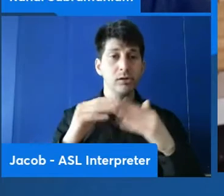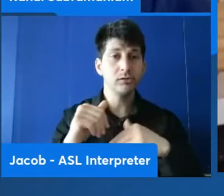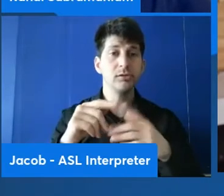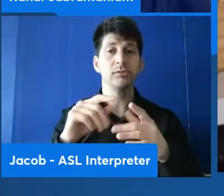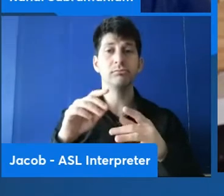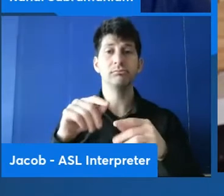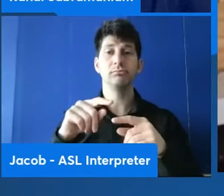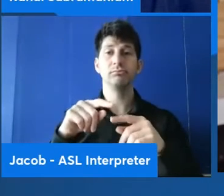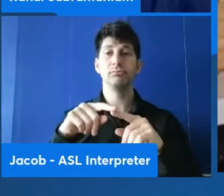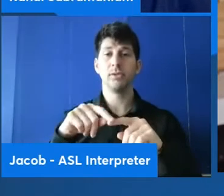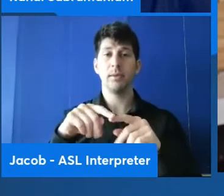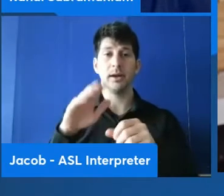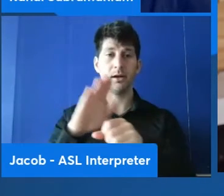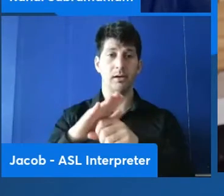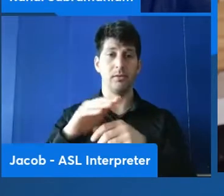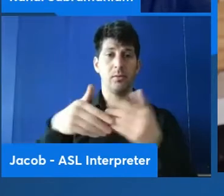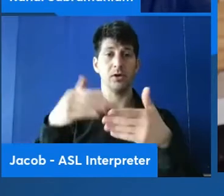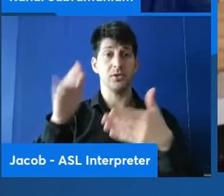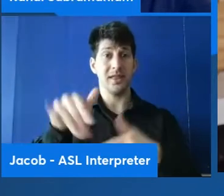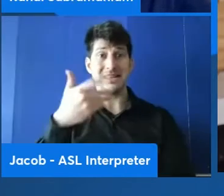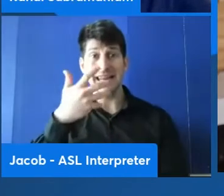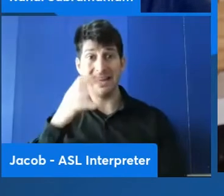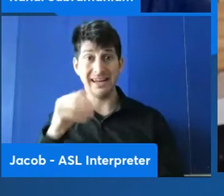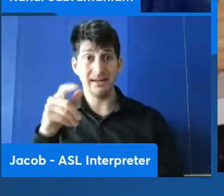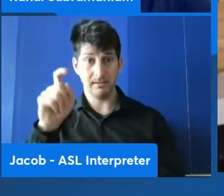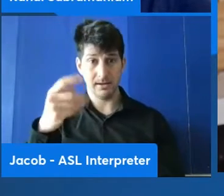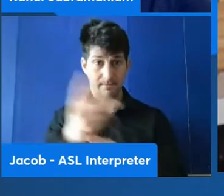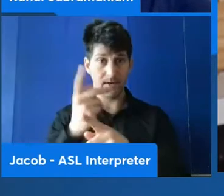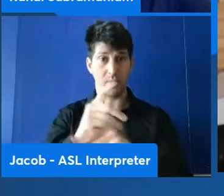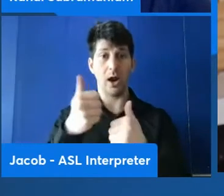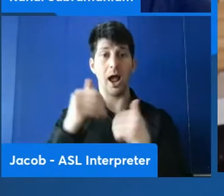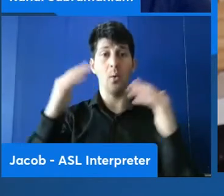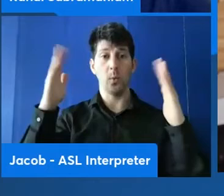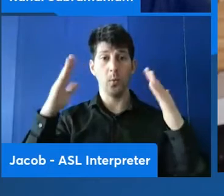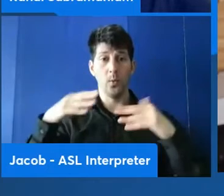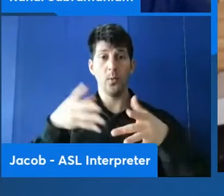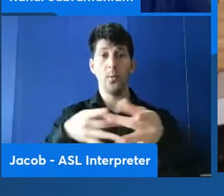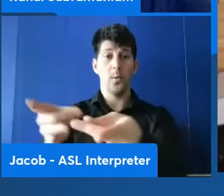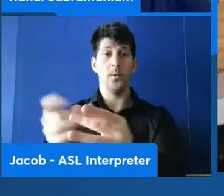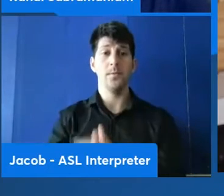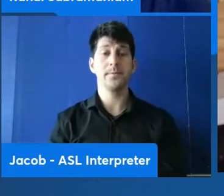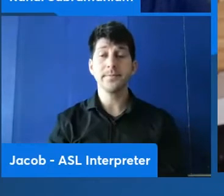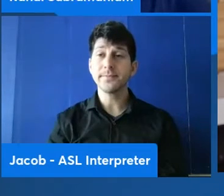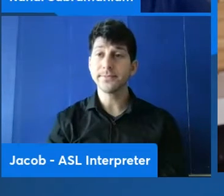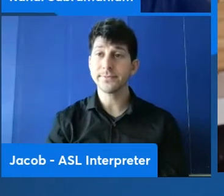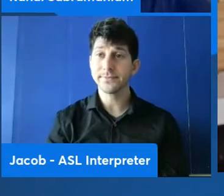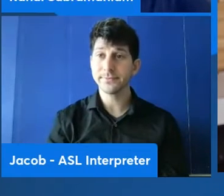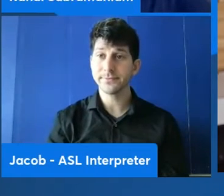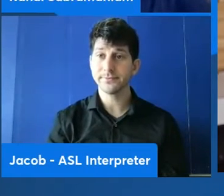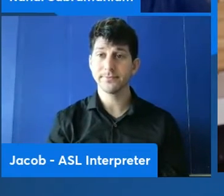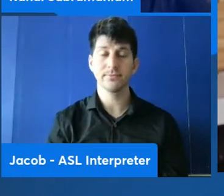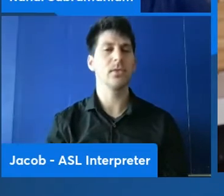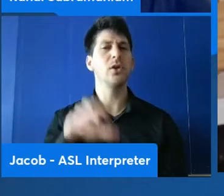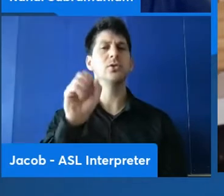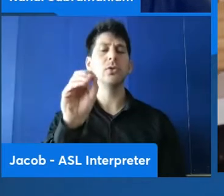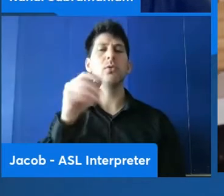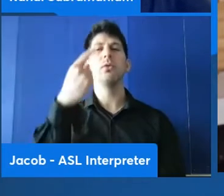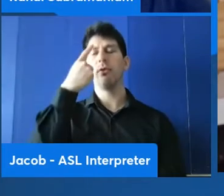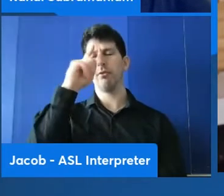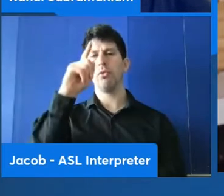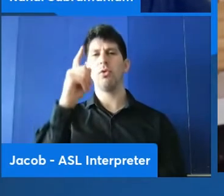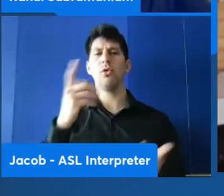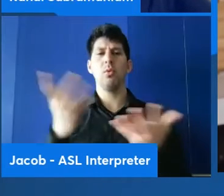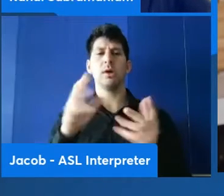on these kind of processes. It's just the heat. You have to figure out a way to cool them efficiently. So under